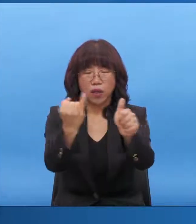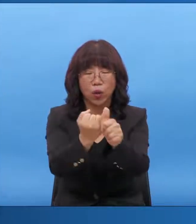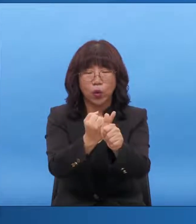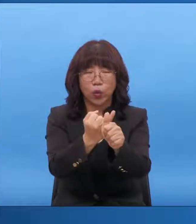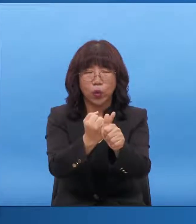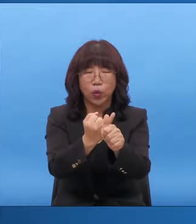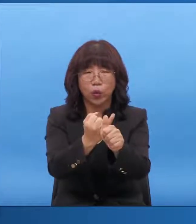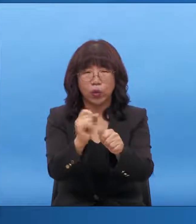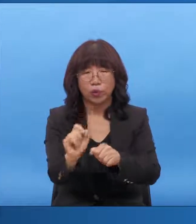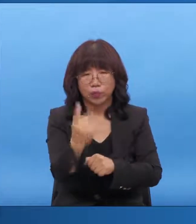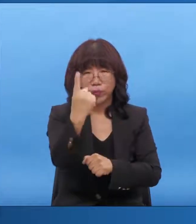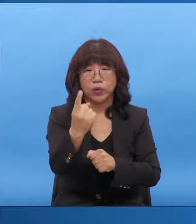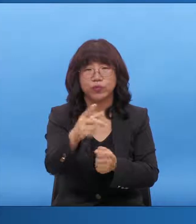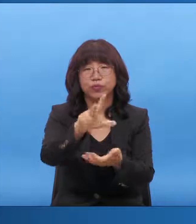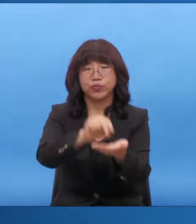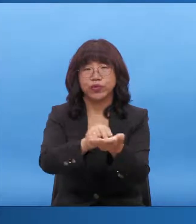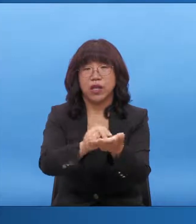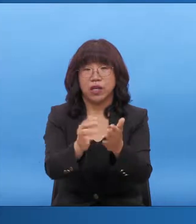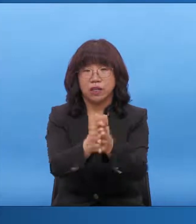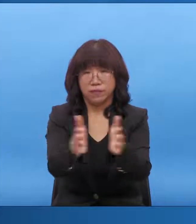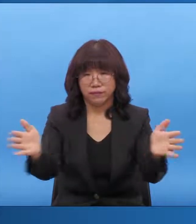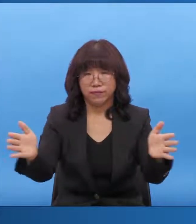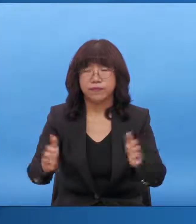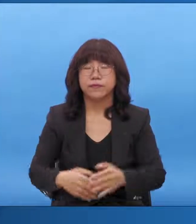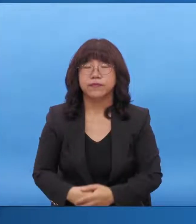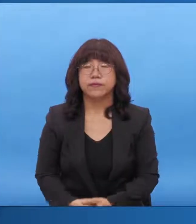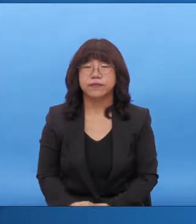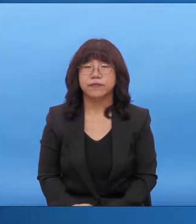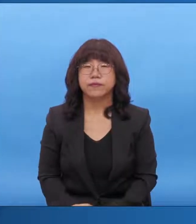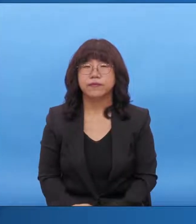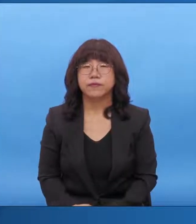you have the gospel, that's fine. But in the age of Noah, they had no gospel at that time.